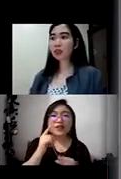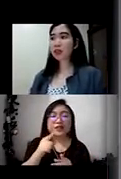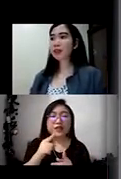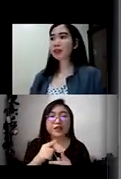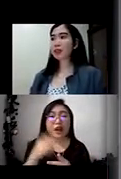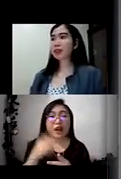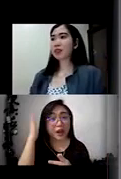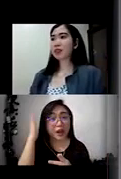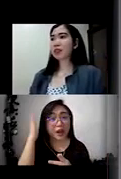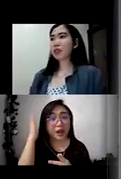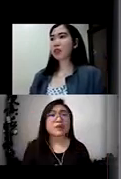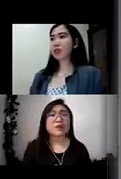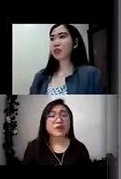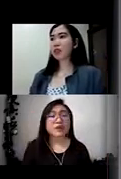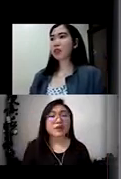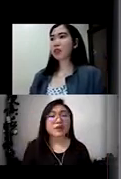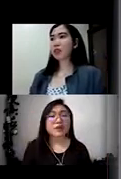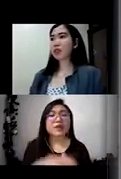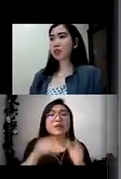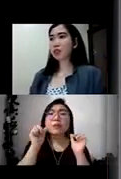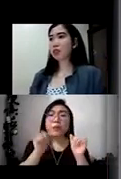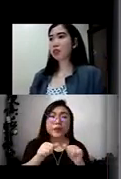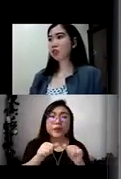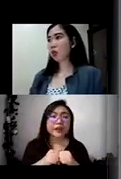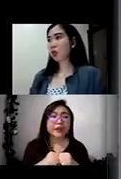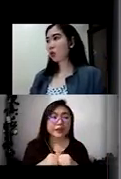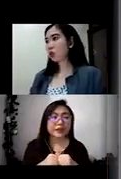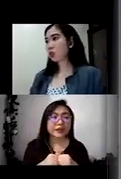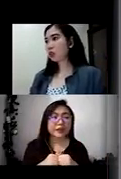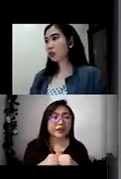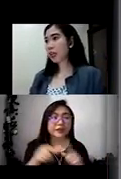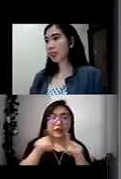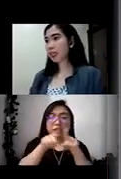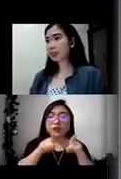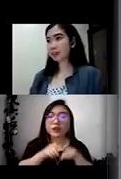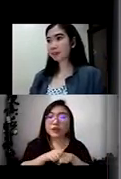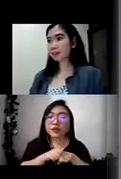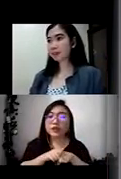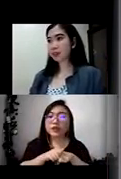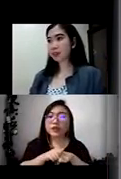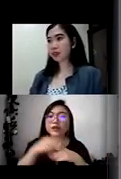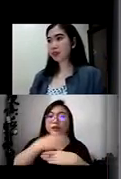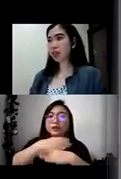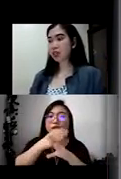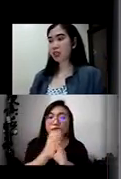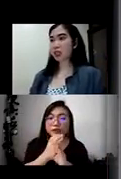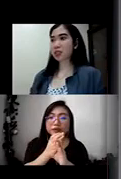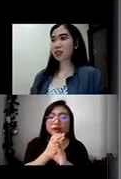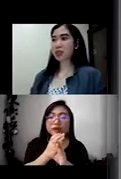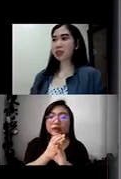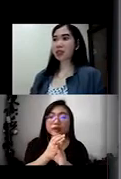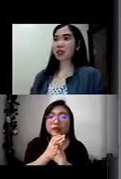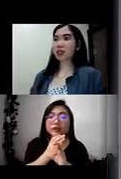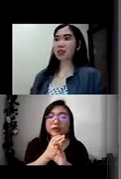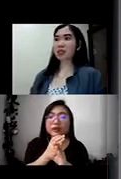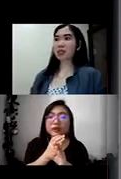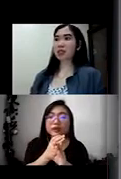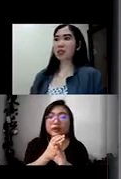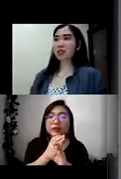familiar on that, you can also create checklists like